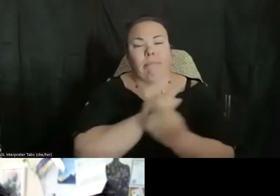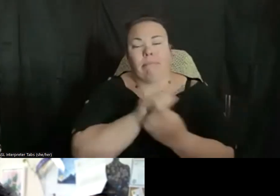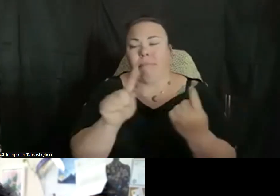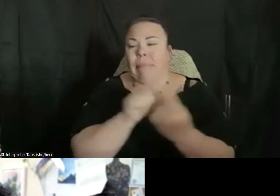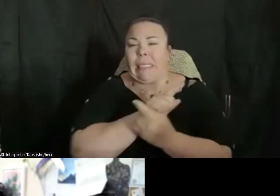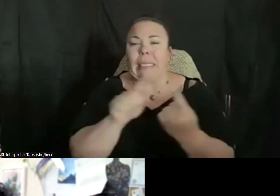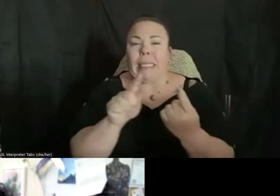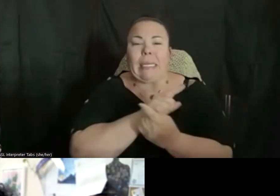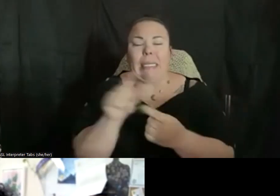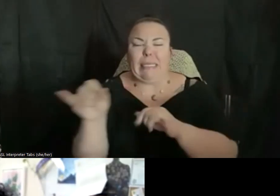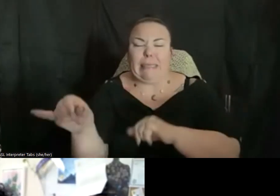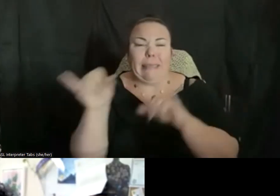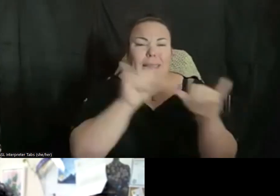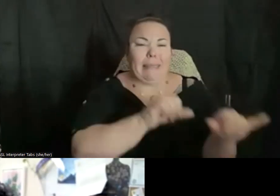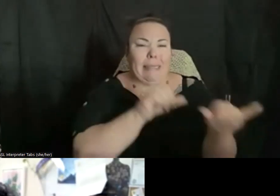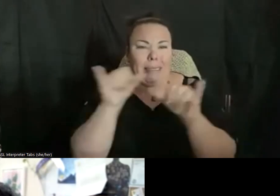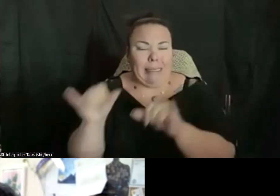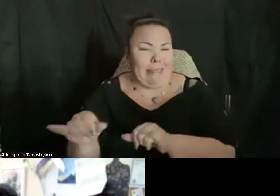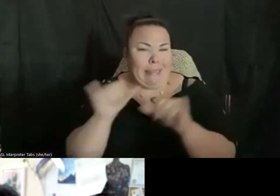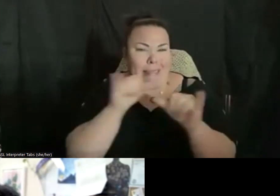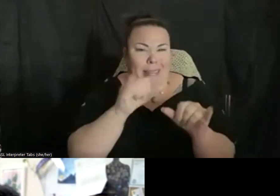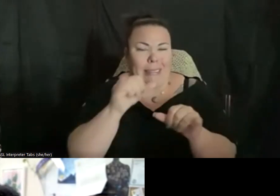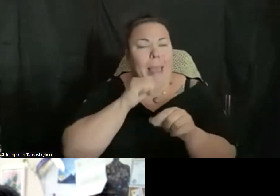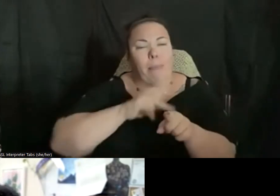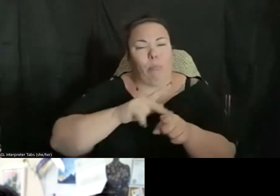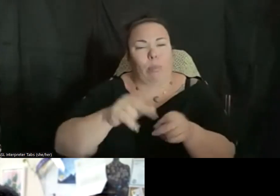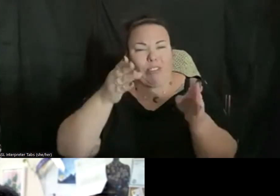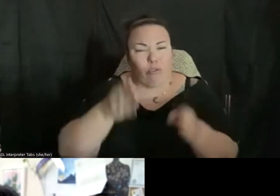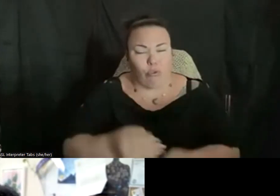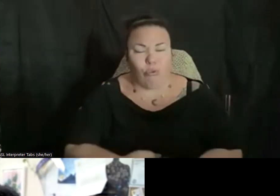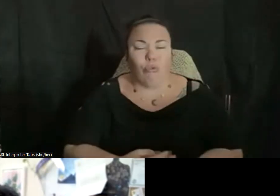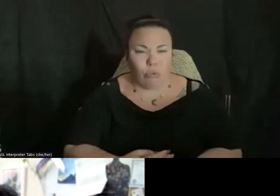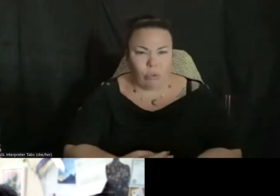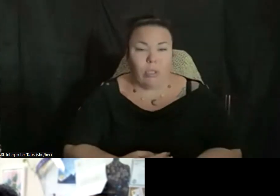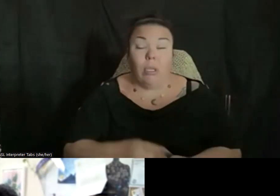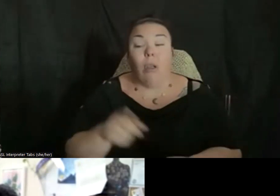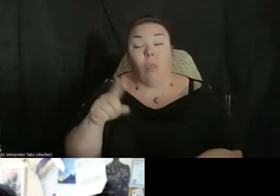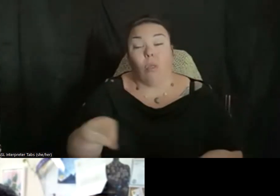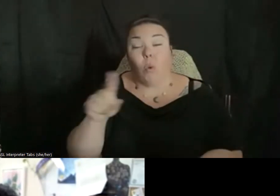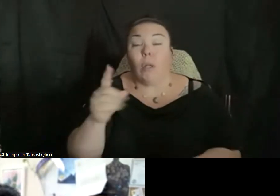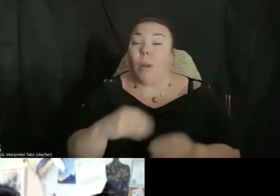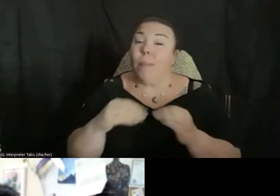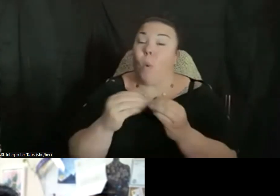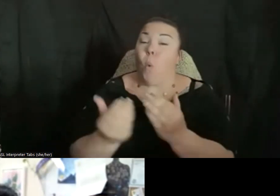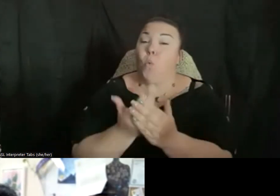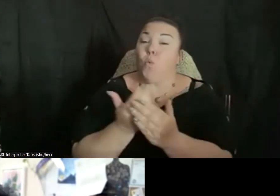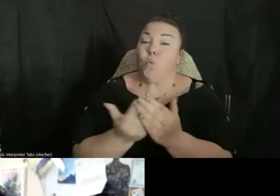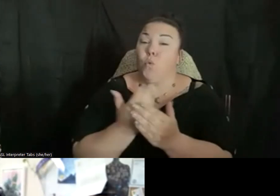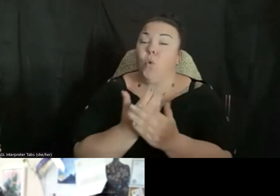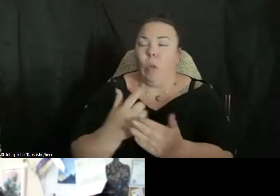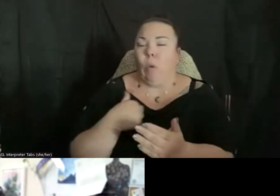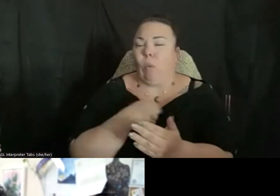of networking and education. And for folks that are newer in mobile healthcare, we have an intensive training course, which